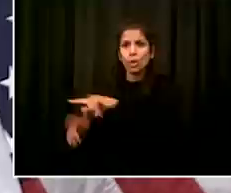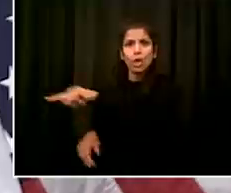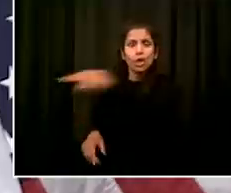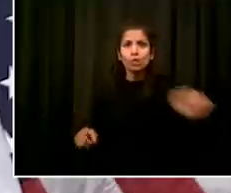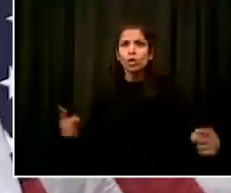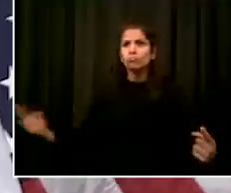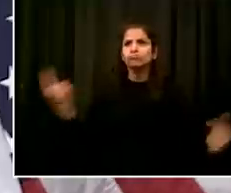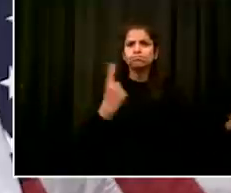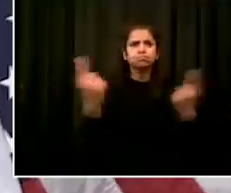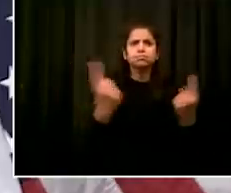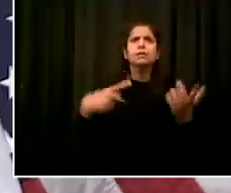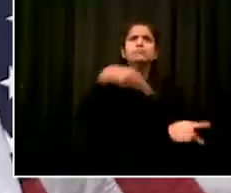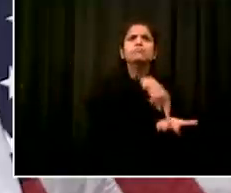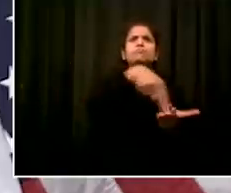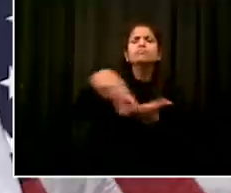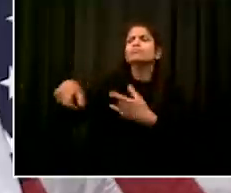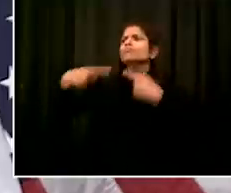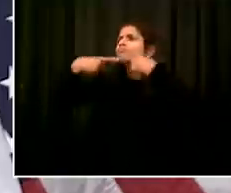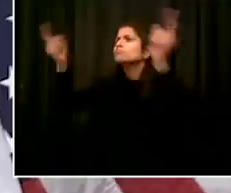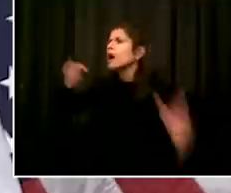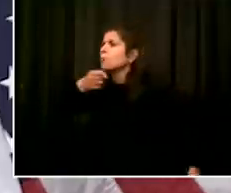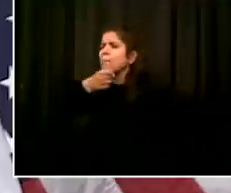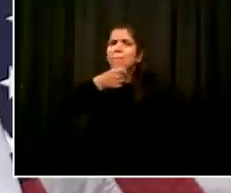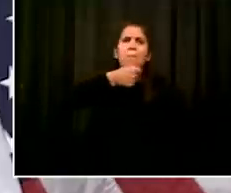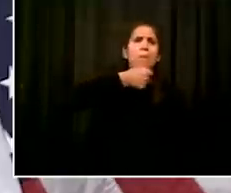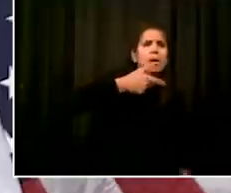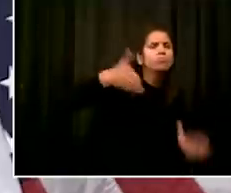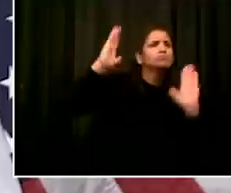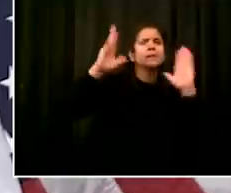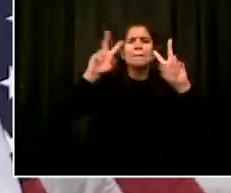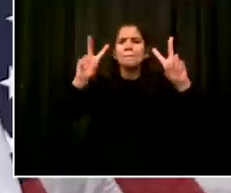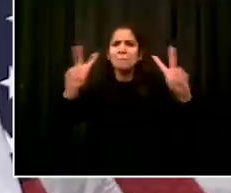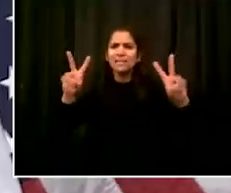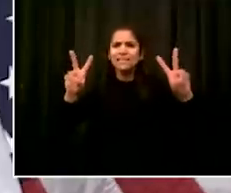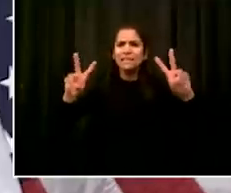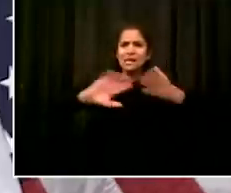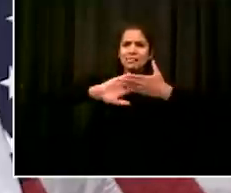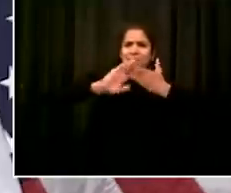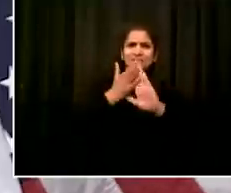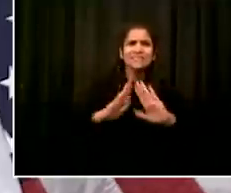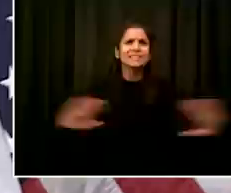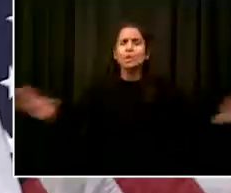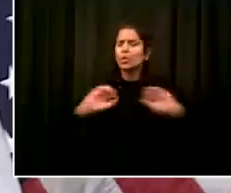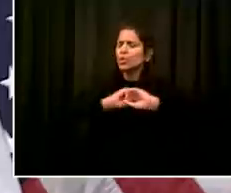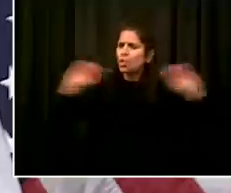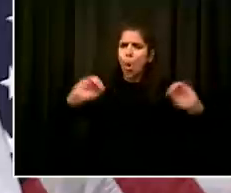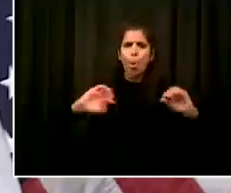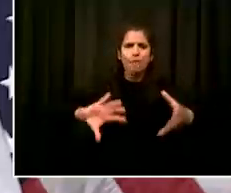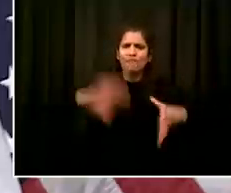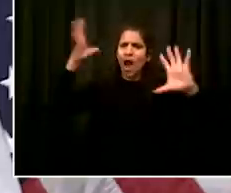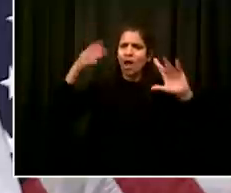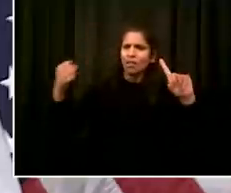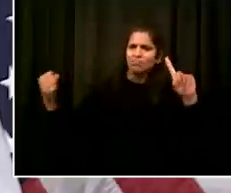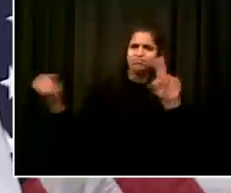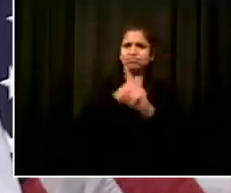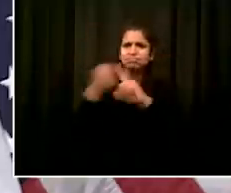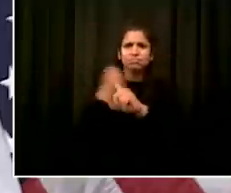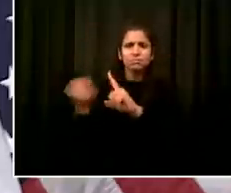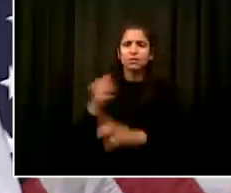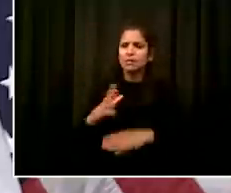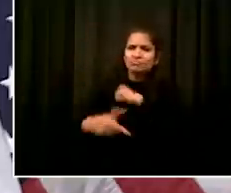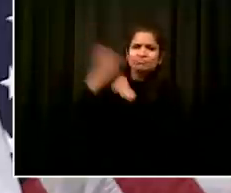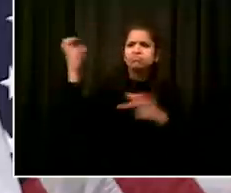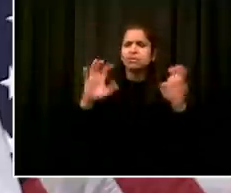who had lost their way, who become change agents, who become peacemakers, mediators, community